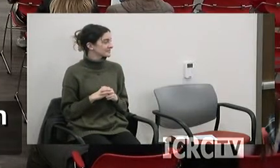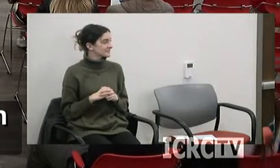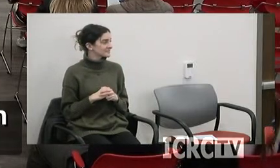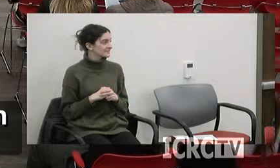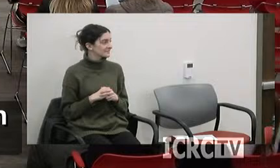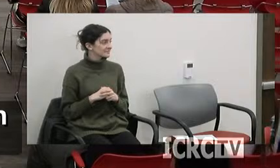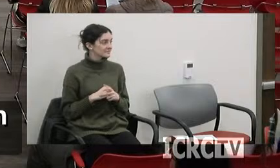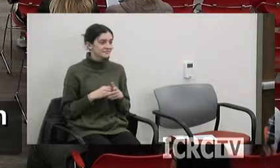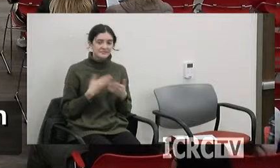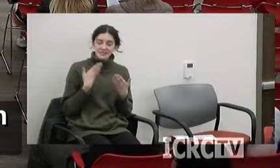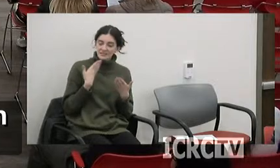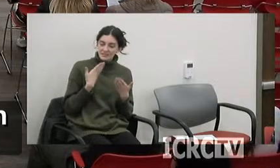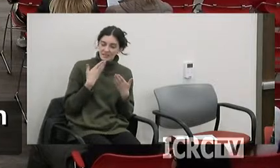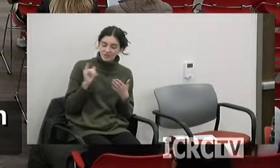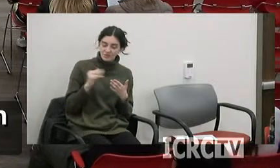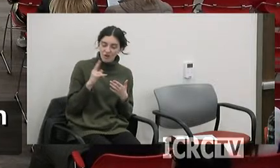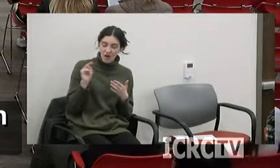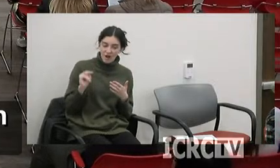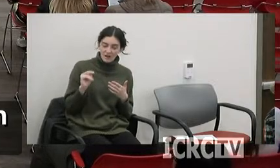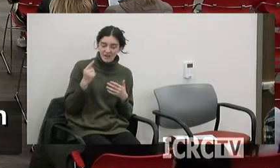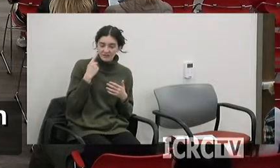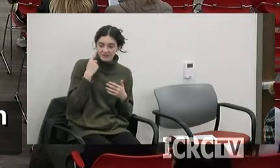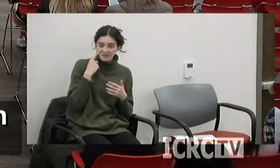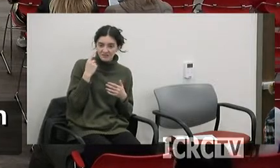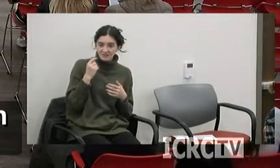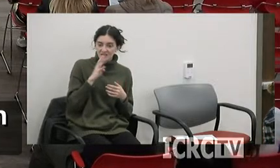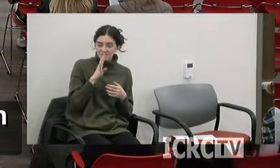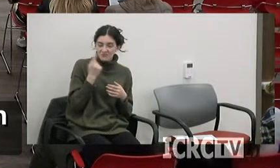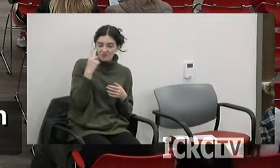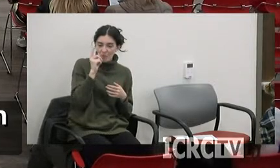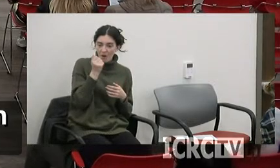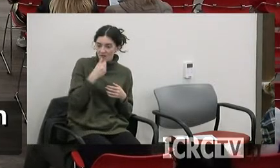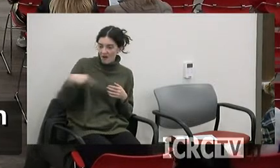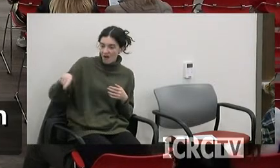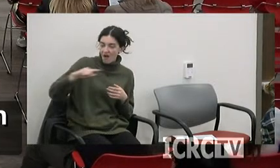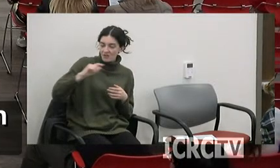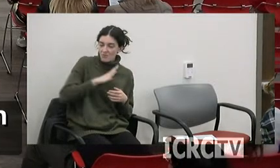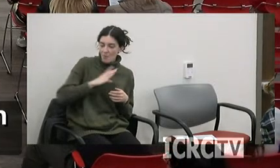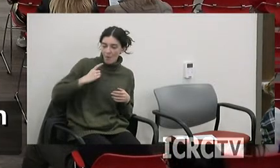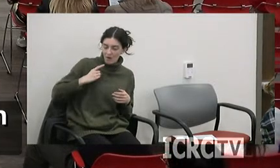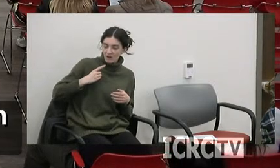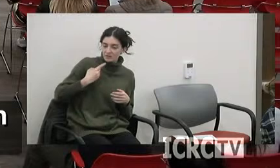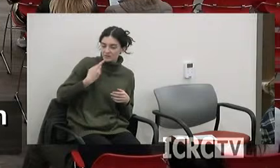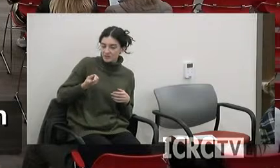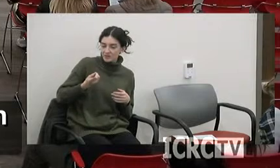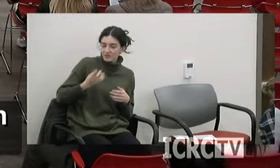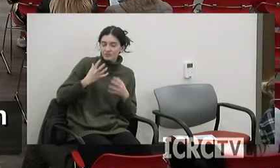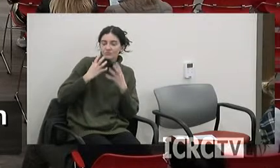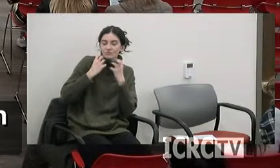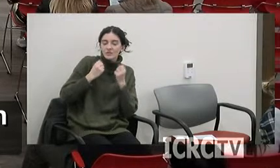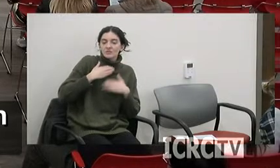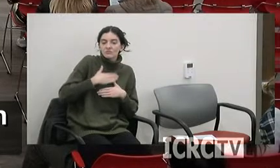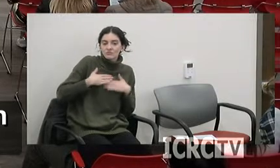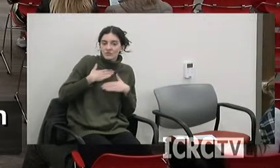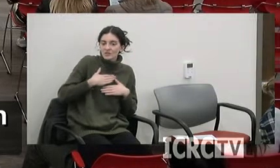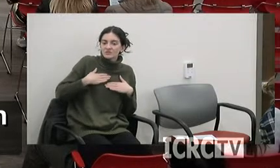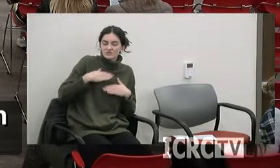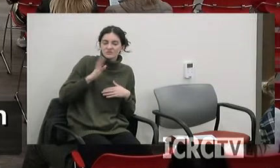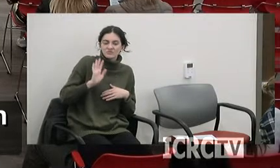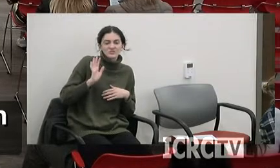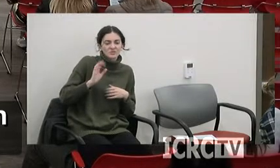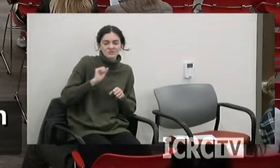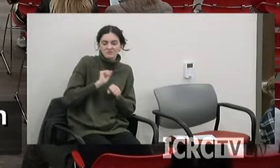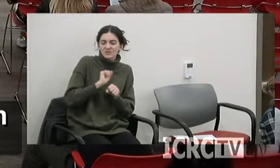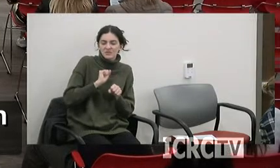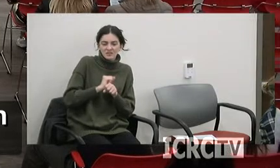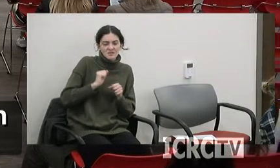Thank you, John. I think I speak for everybody on the board, and I don't do this very often, by saying how appreciative we are of the effort that you put in and